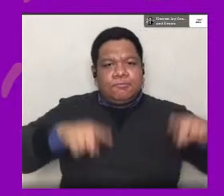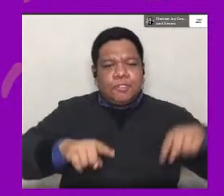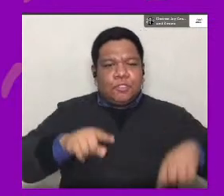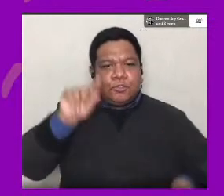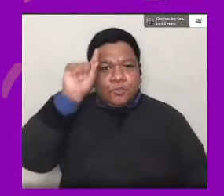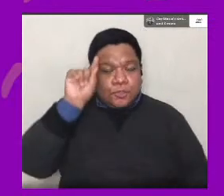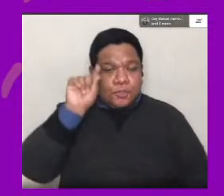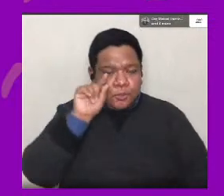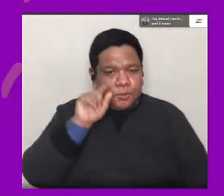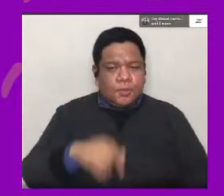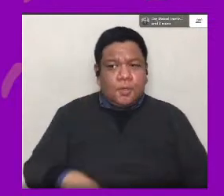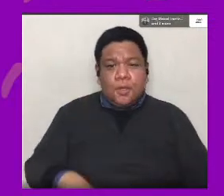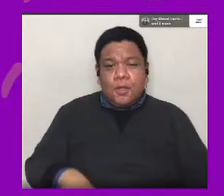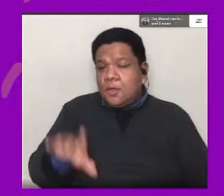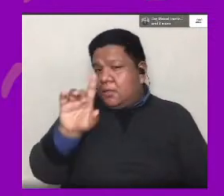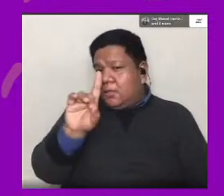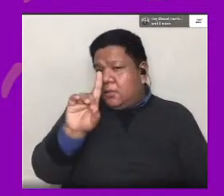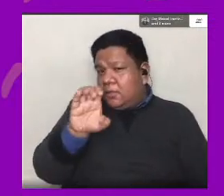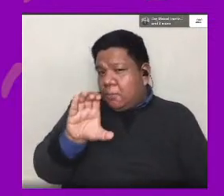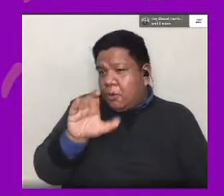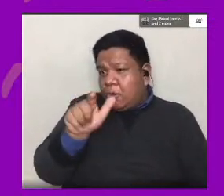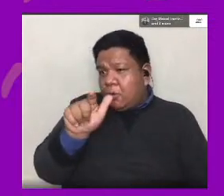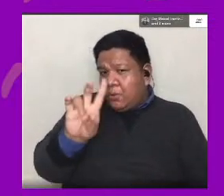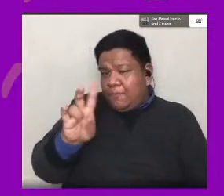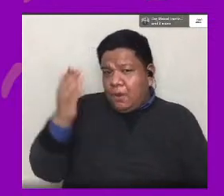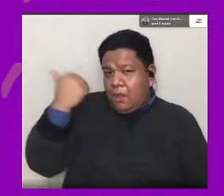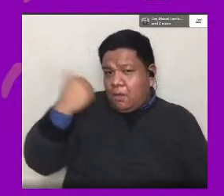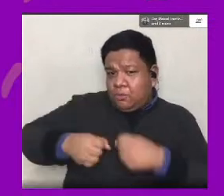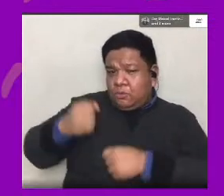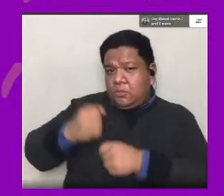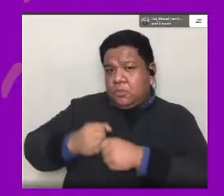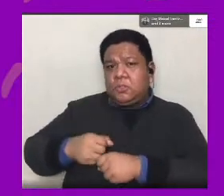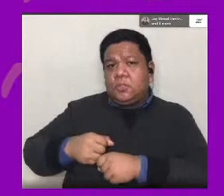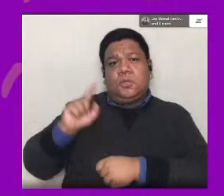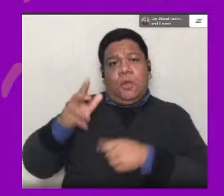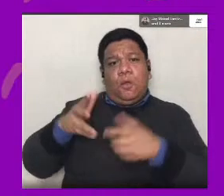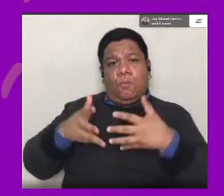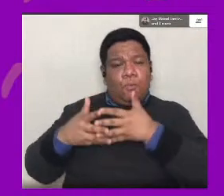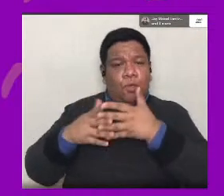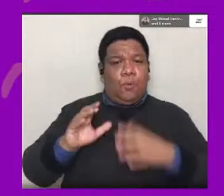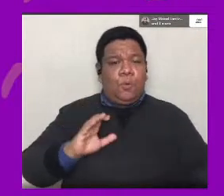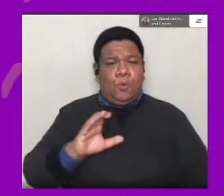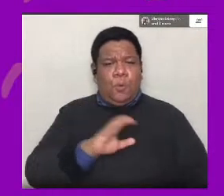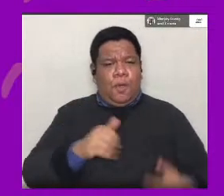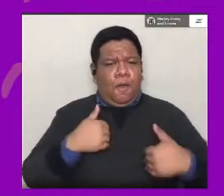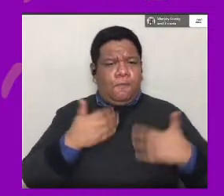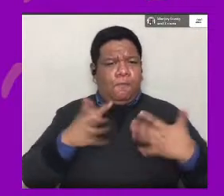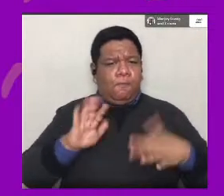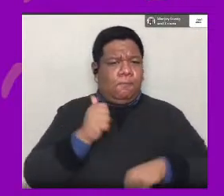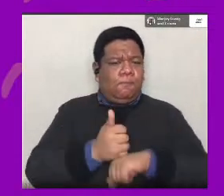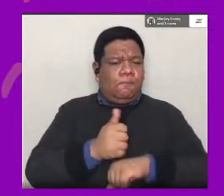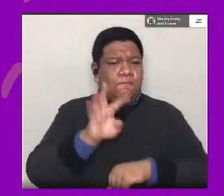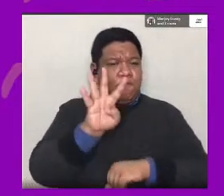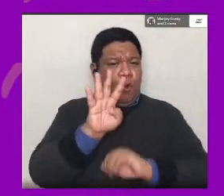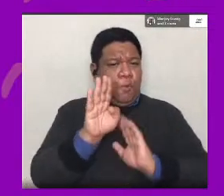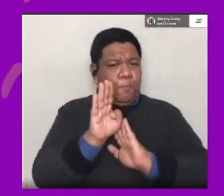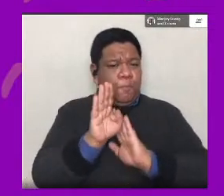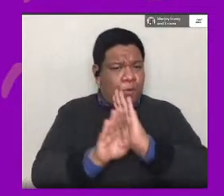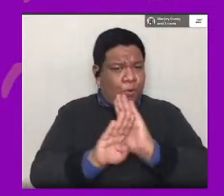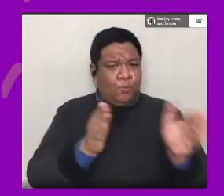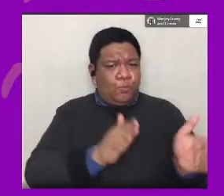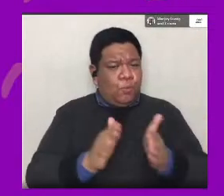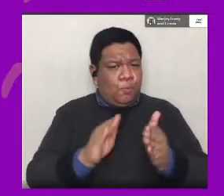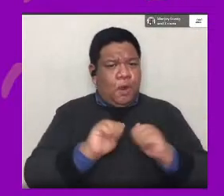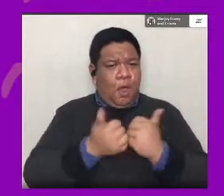27th last year, Congress appropriated $4 billion to prepare for, and respond to